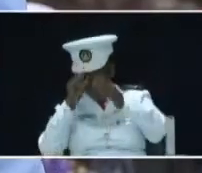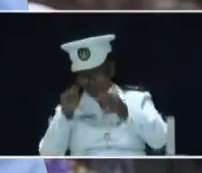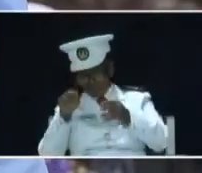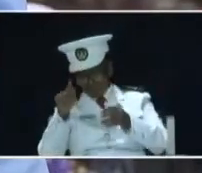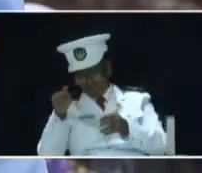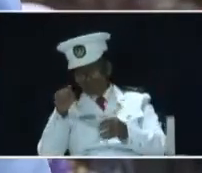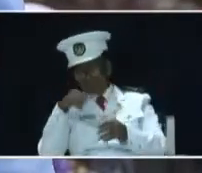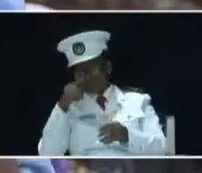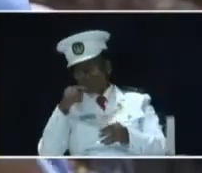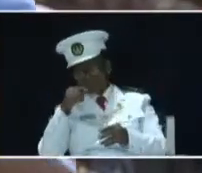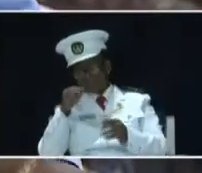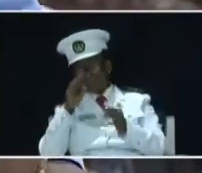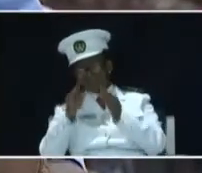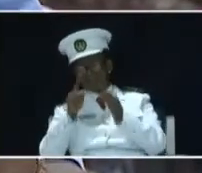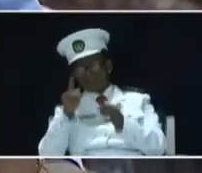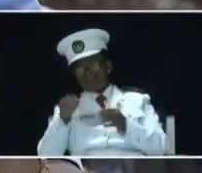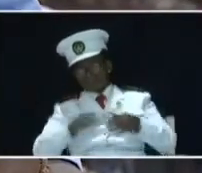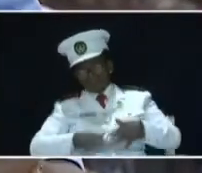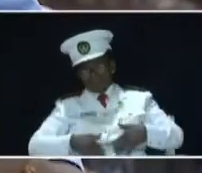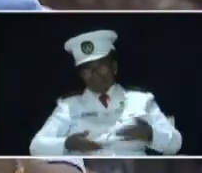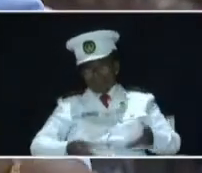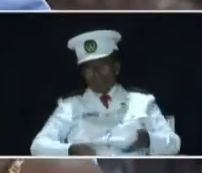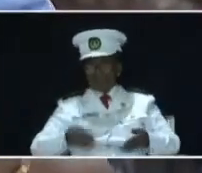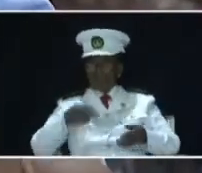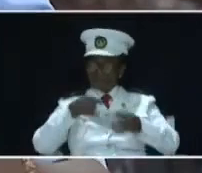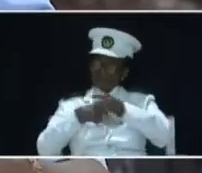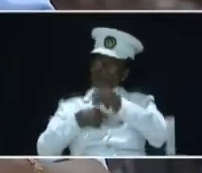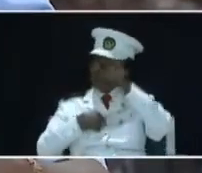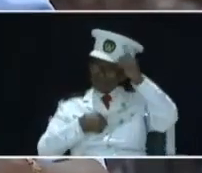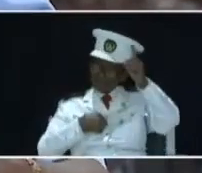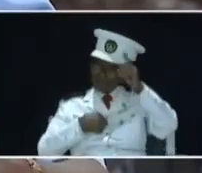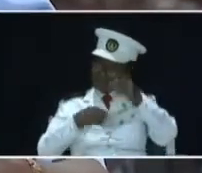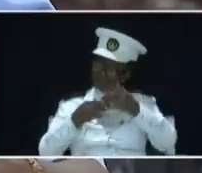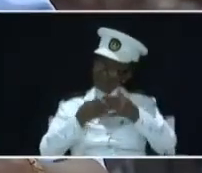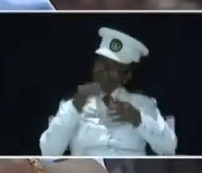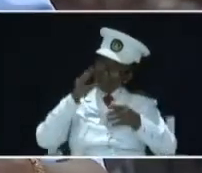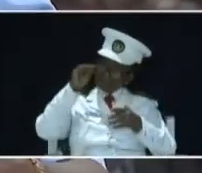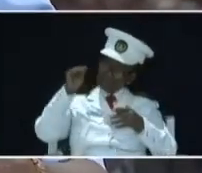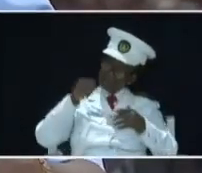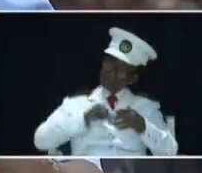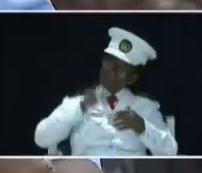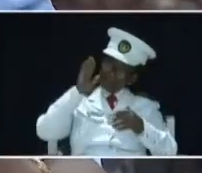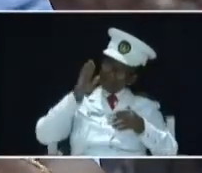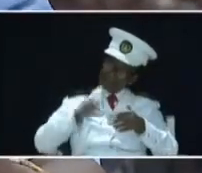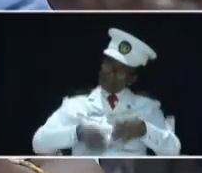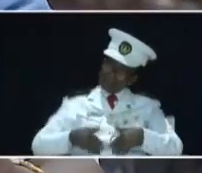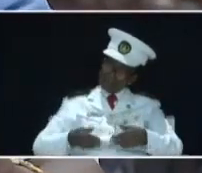me before men, I will confess you before my father in heaven.